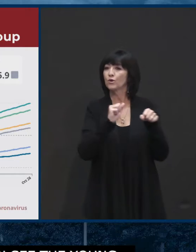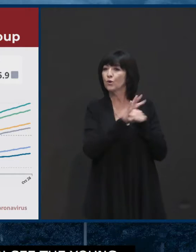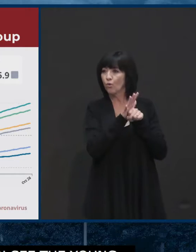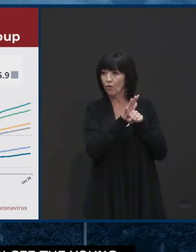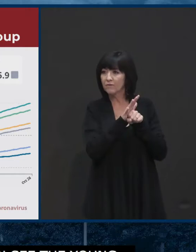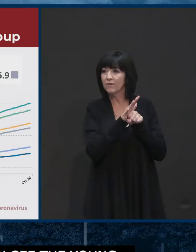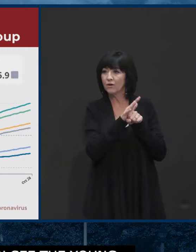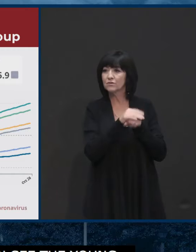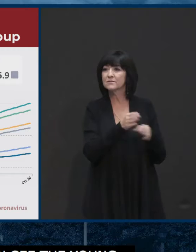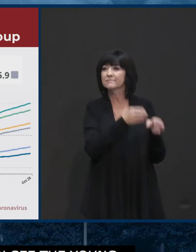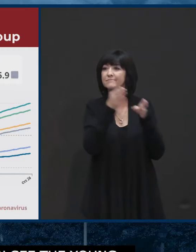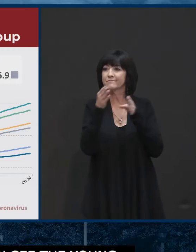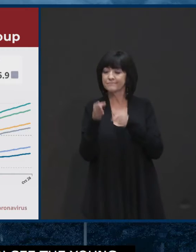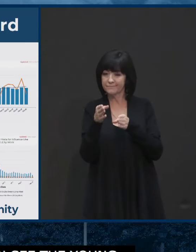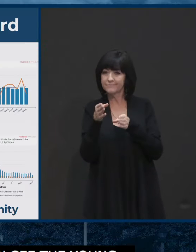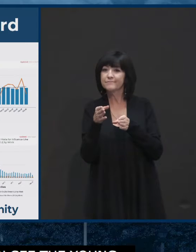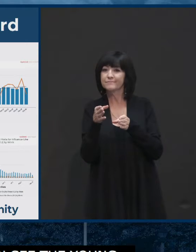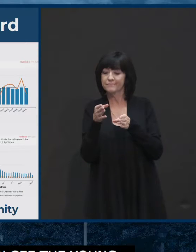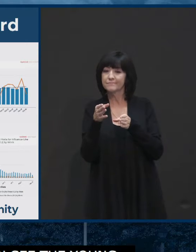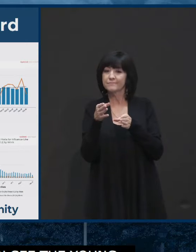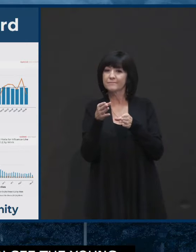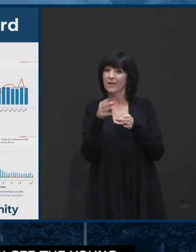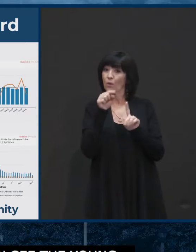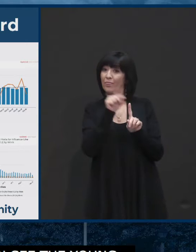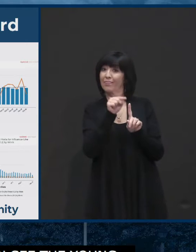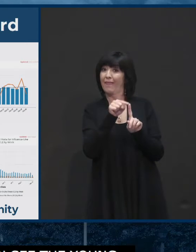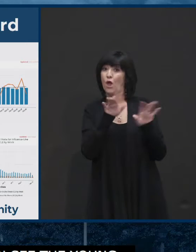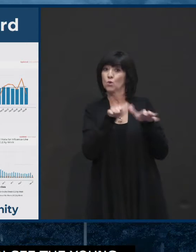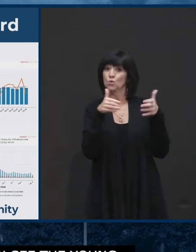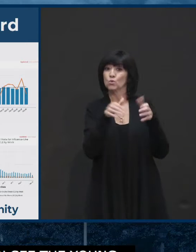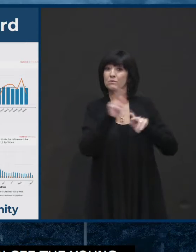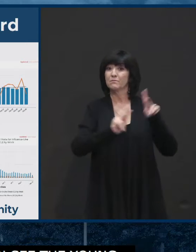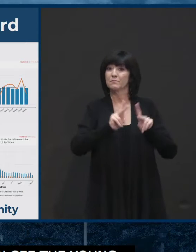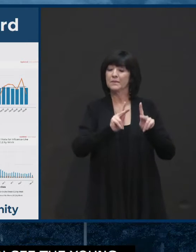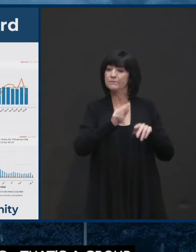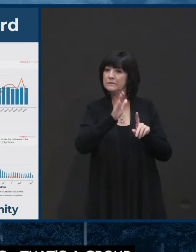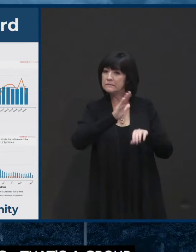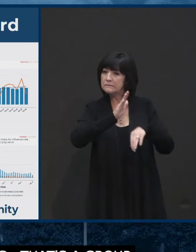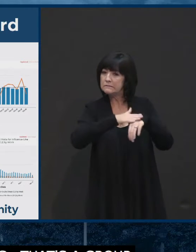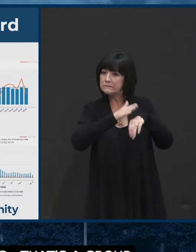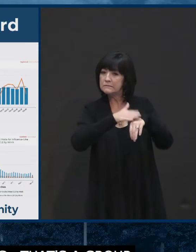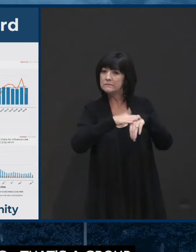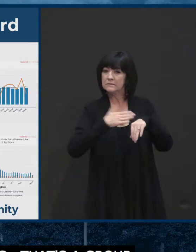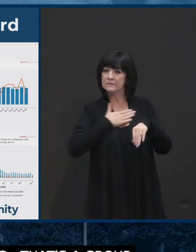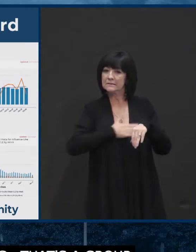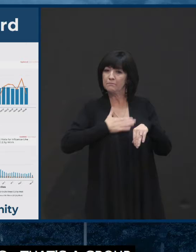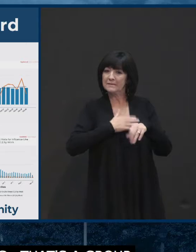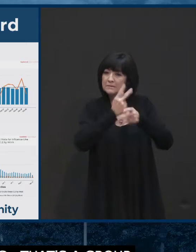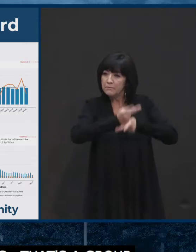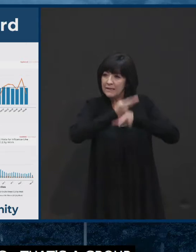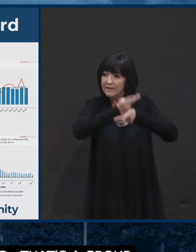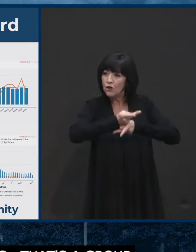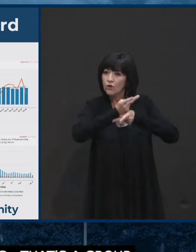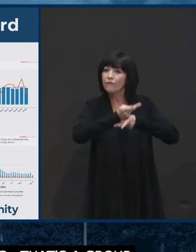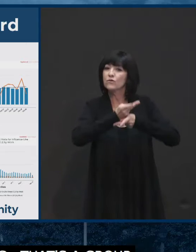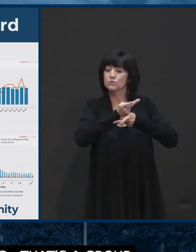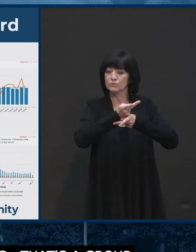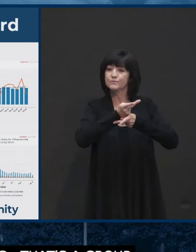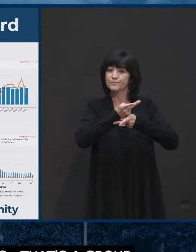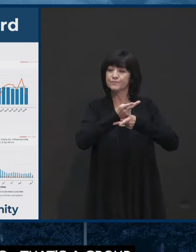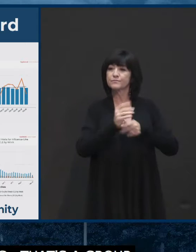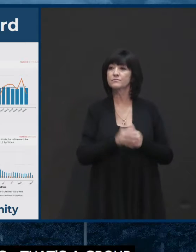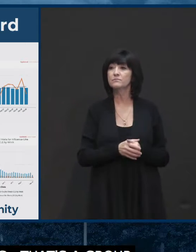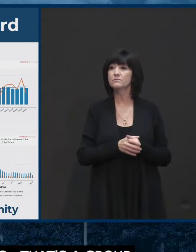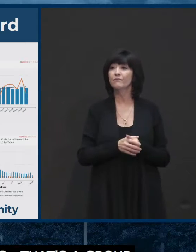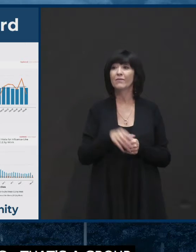out that they need to be more careful and follow the protective measures. So here's our data dashboard with the